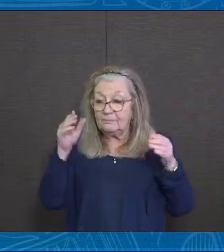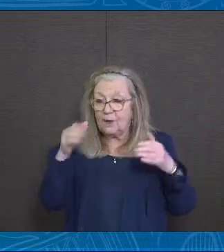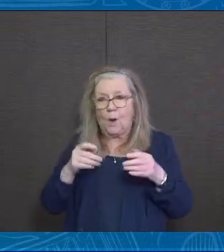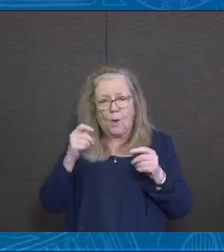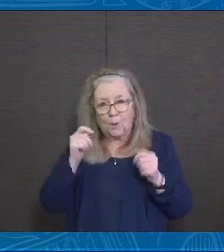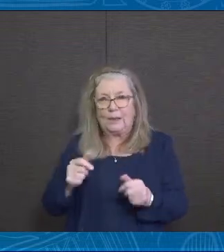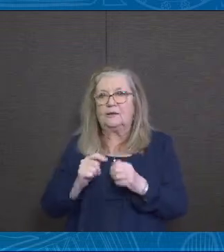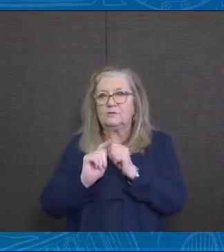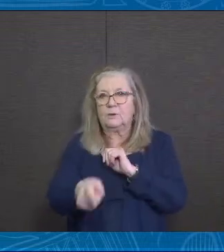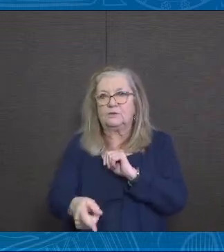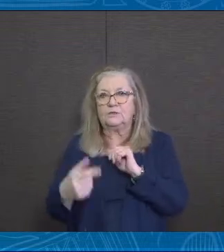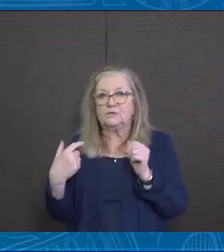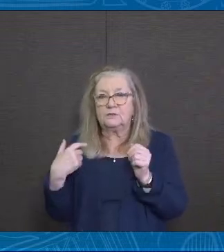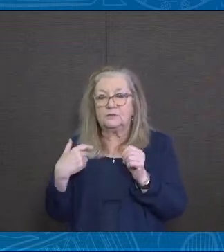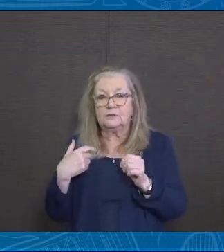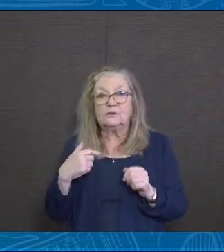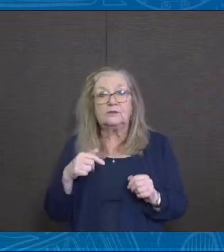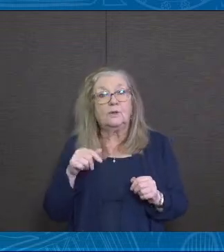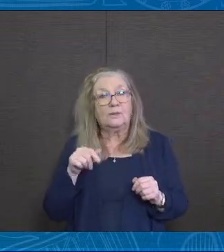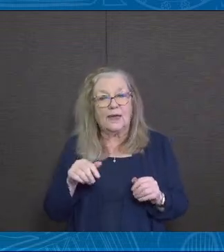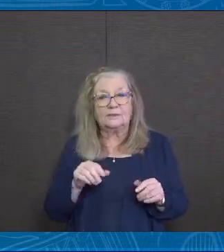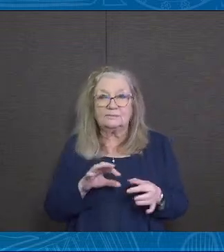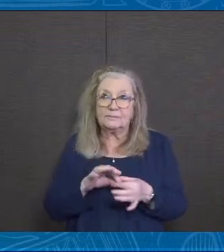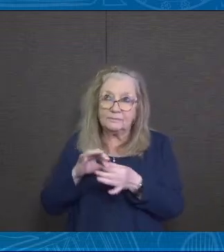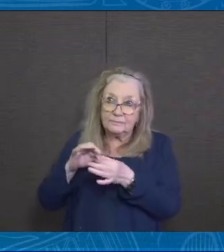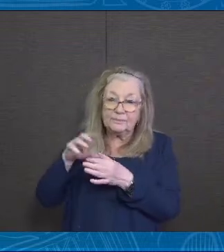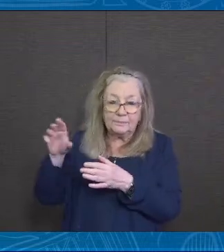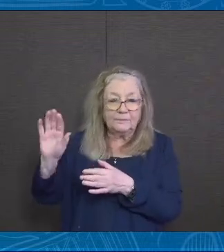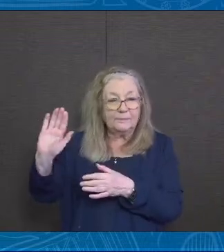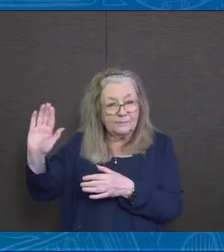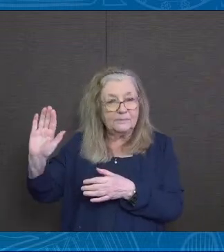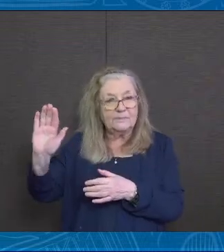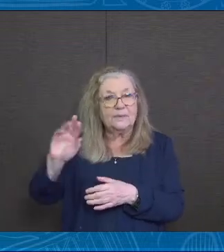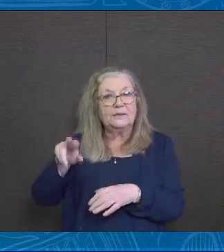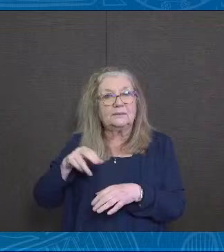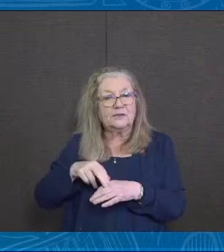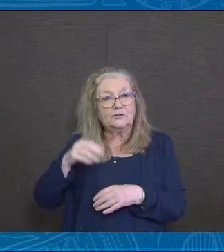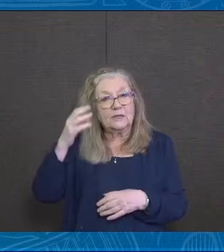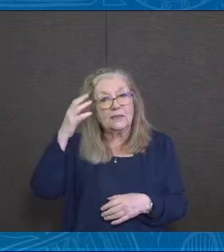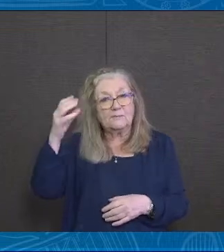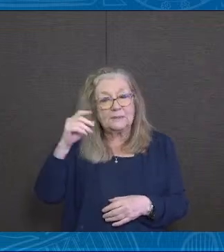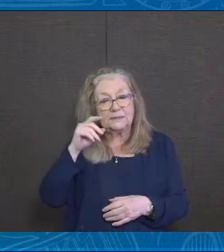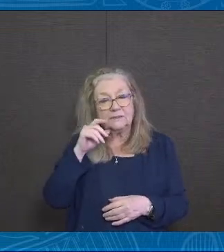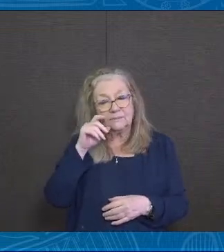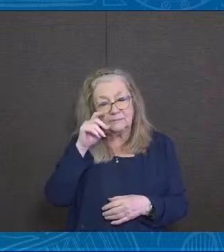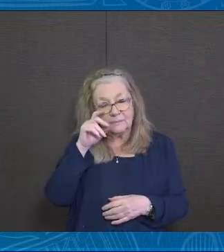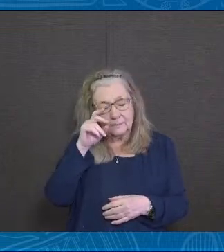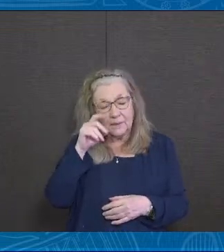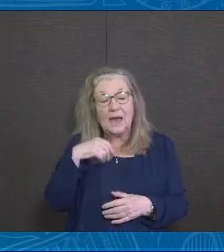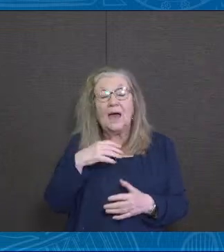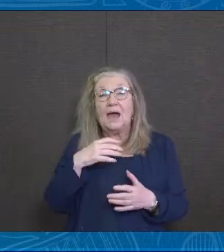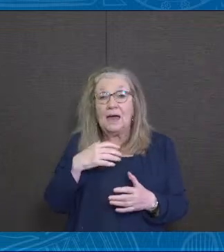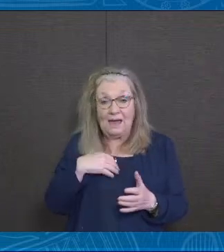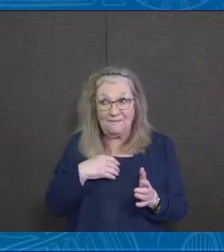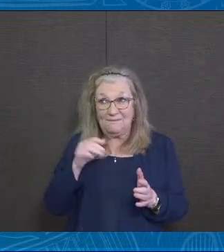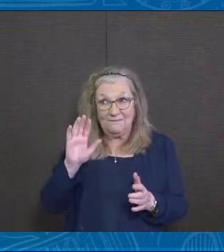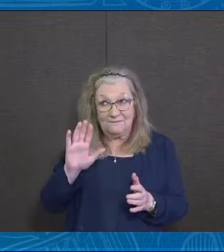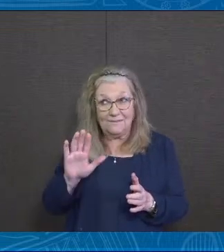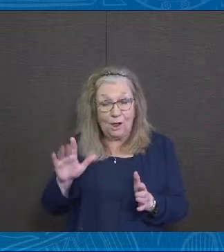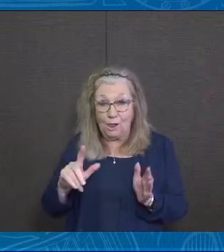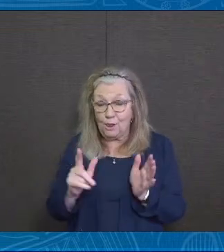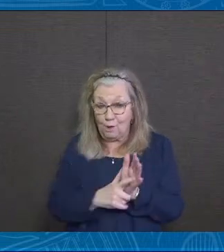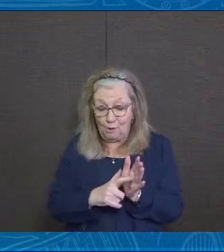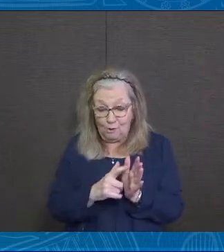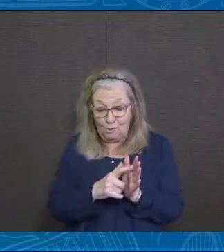on a part of the national government. There is also a law which mandates local governments